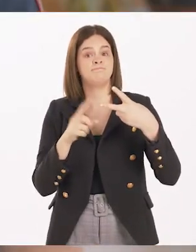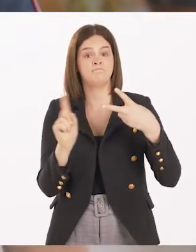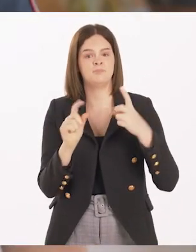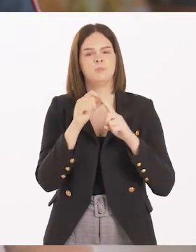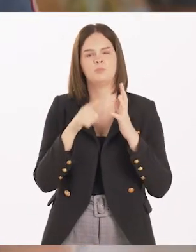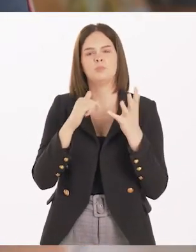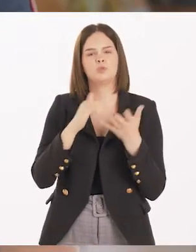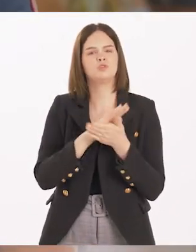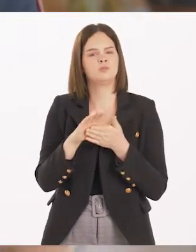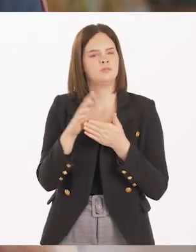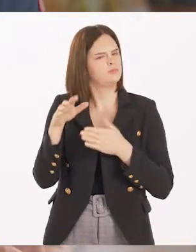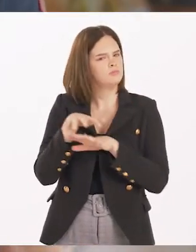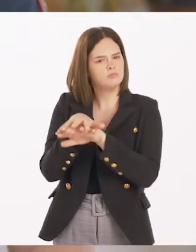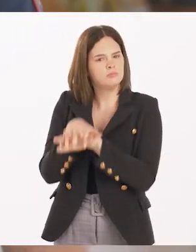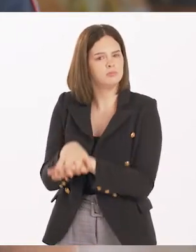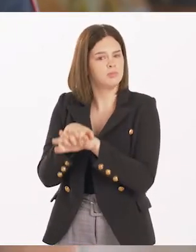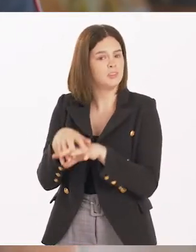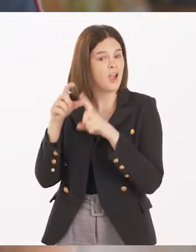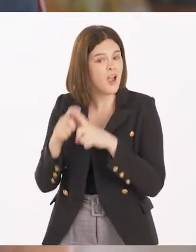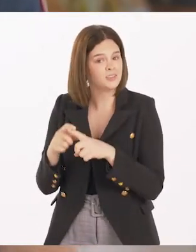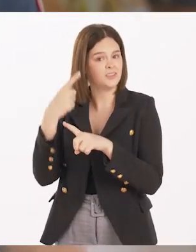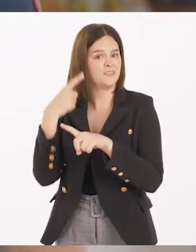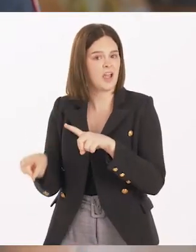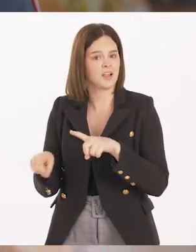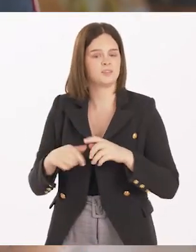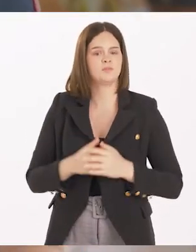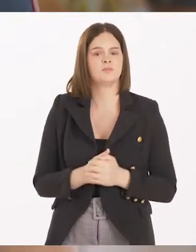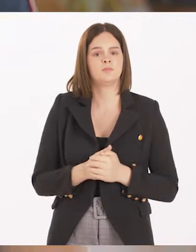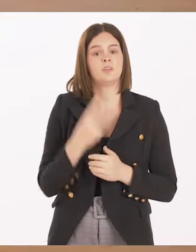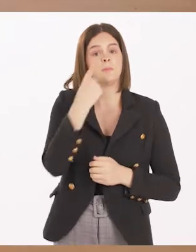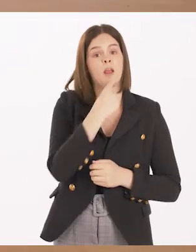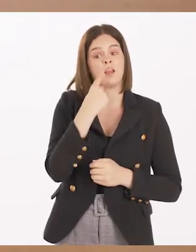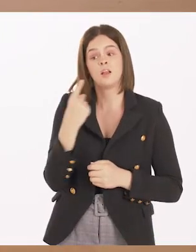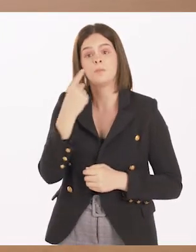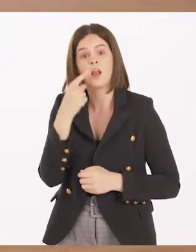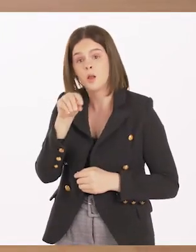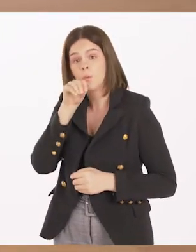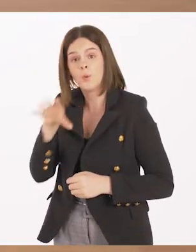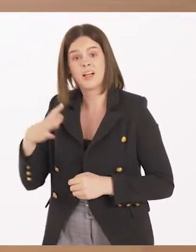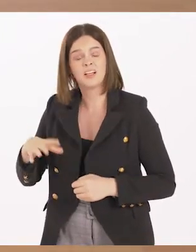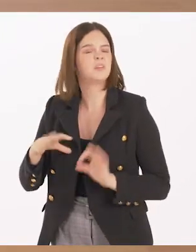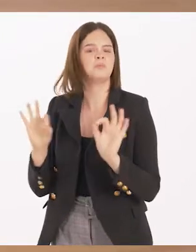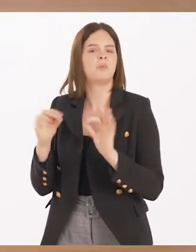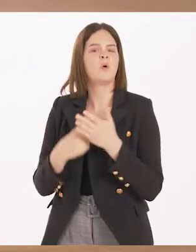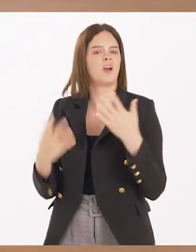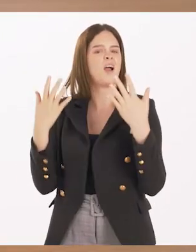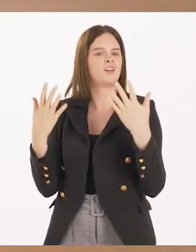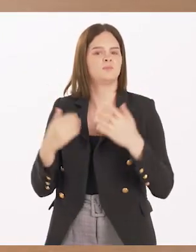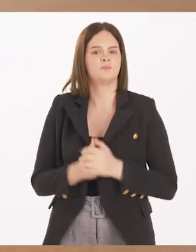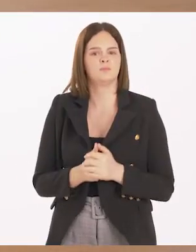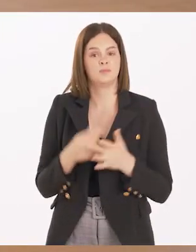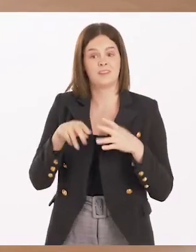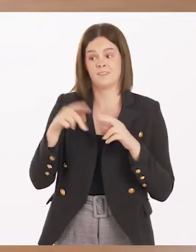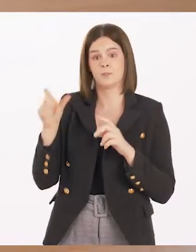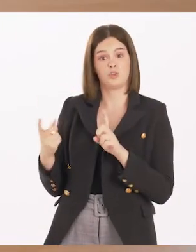Alright, the second step is to push. Push hard, push fast. And there's no need for you to do mouse to mouth anymore. Just use